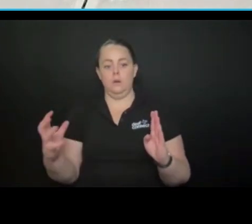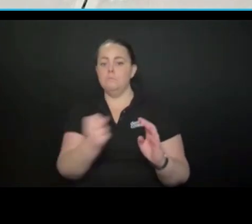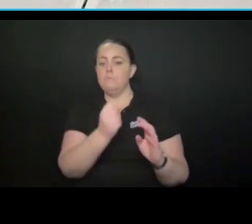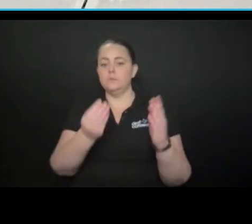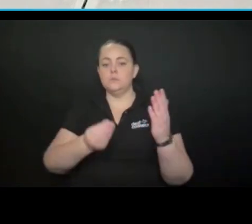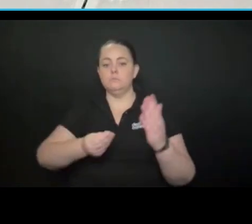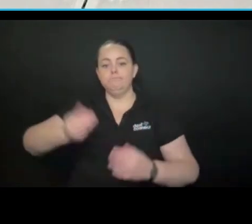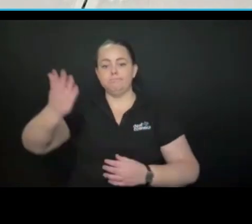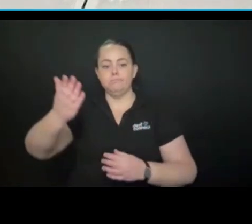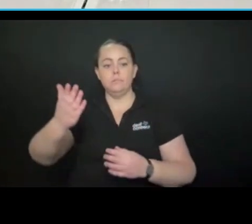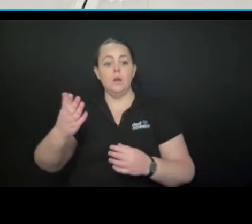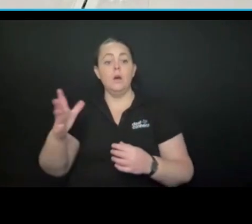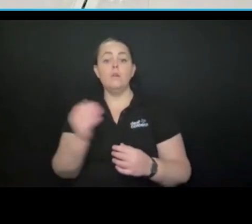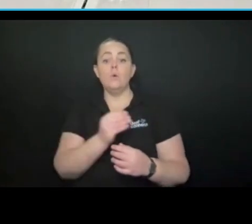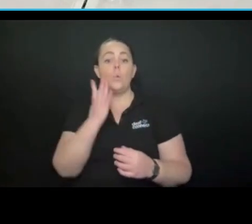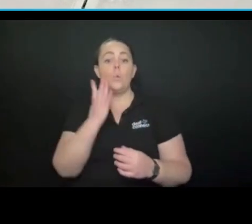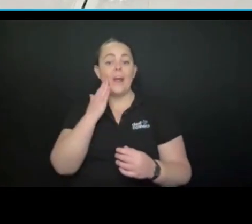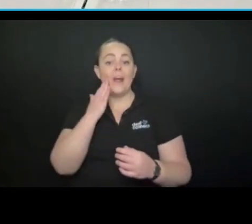2023.